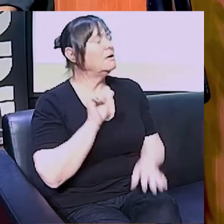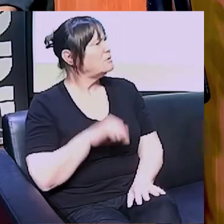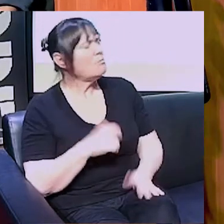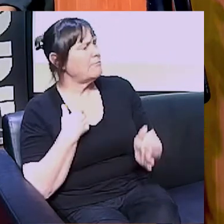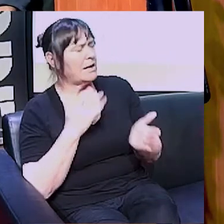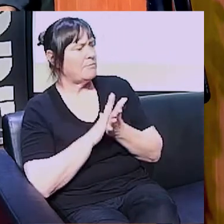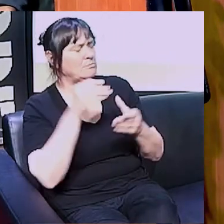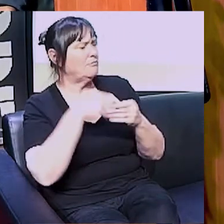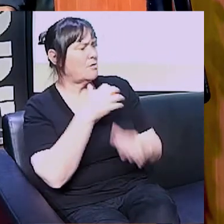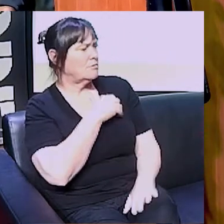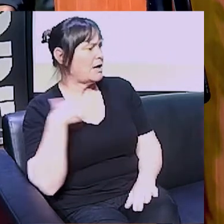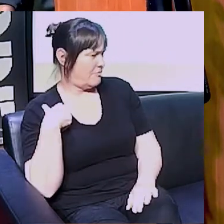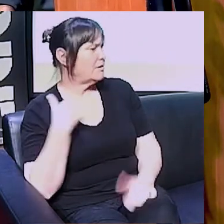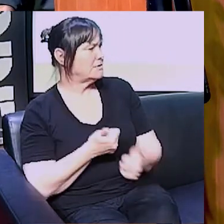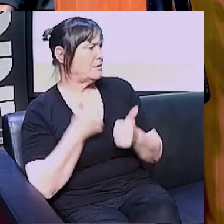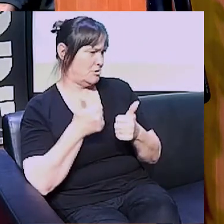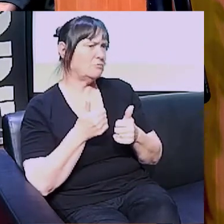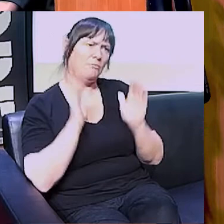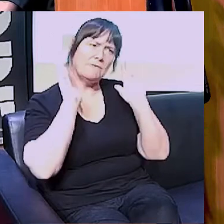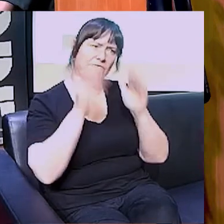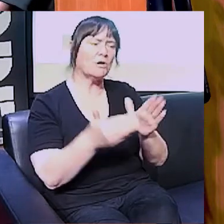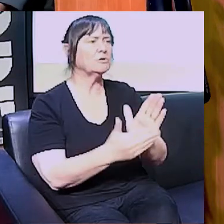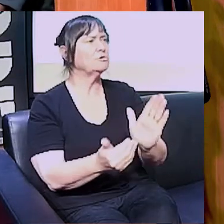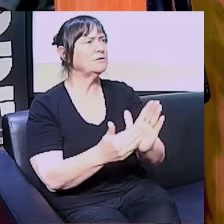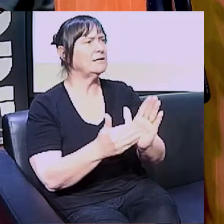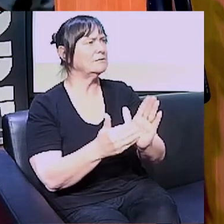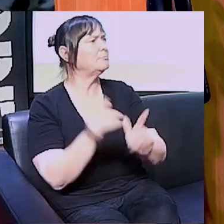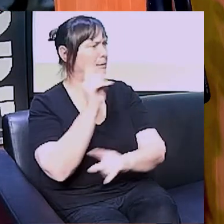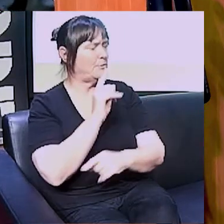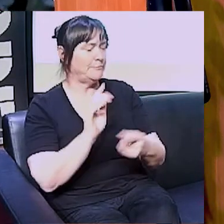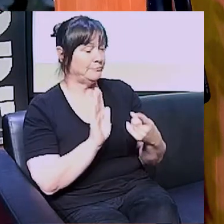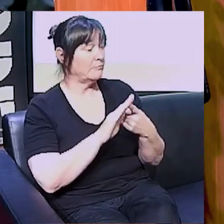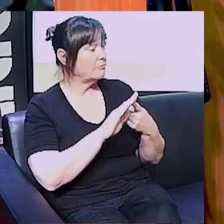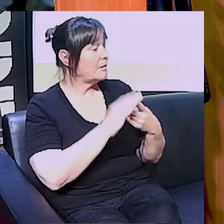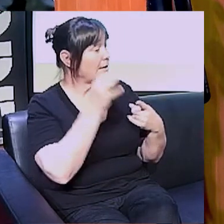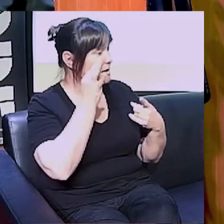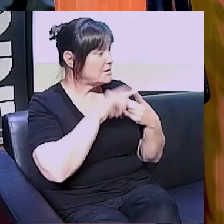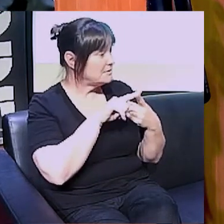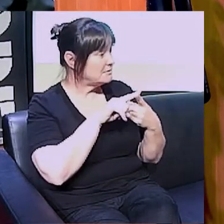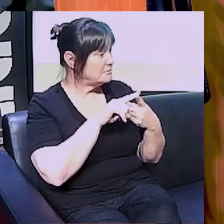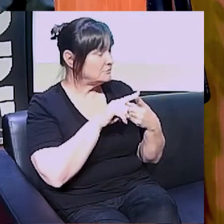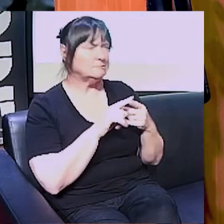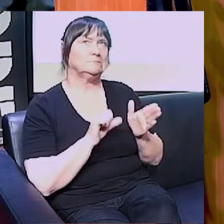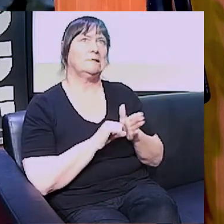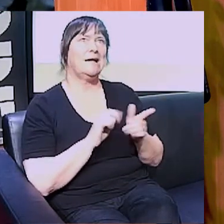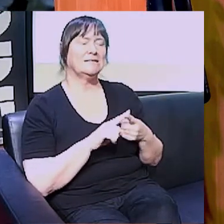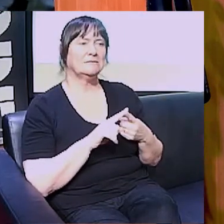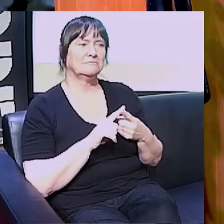of us. Into the quick fire round then, cannabis legalisation and control, yes or no? Very hard one.